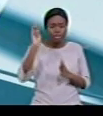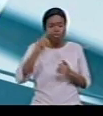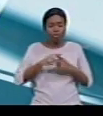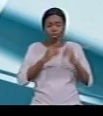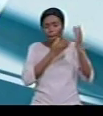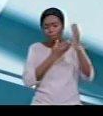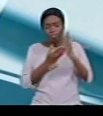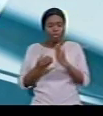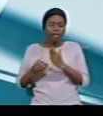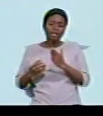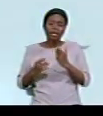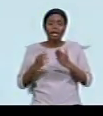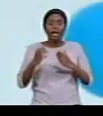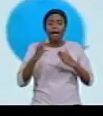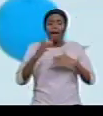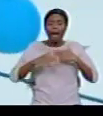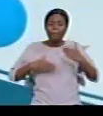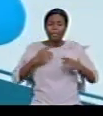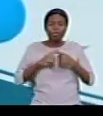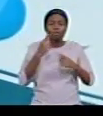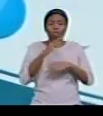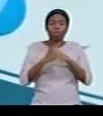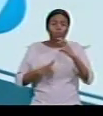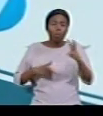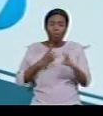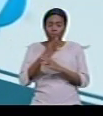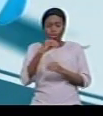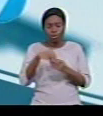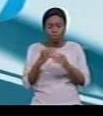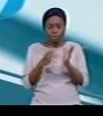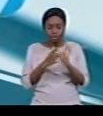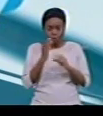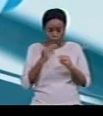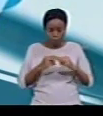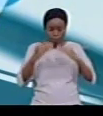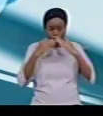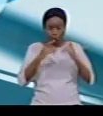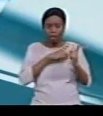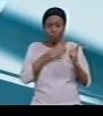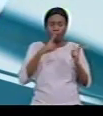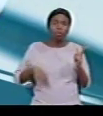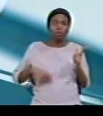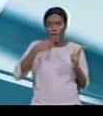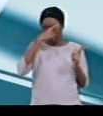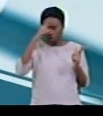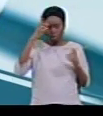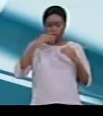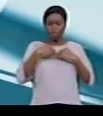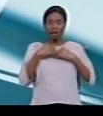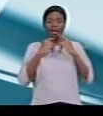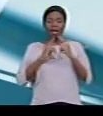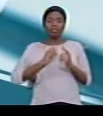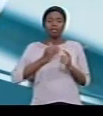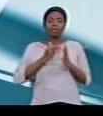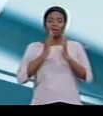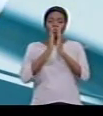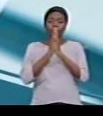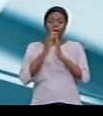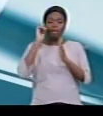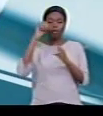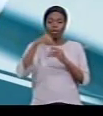in Jesus' name. Thank you, Lord, because you have answered our prayers. For in Jesus' name,